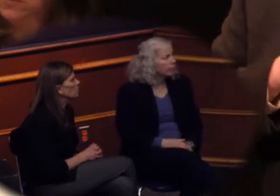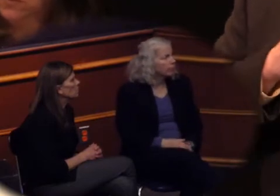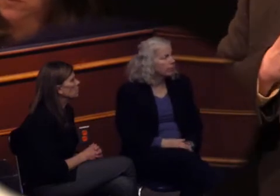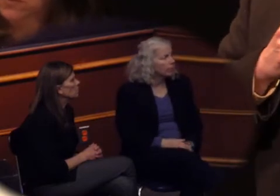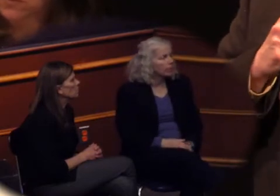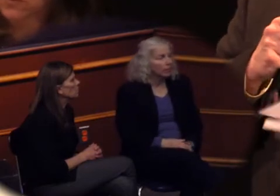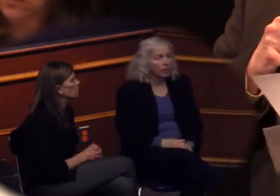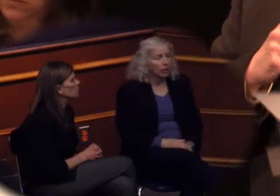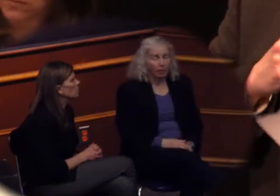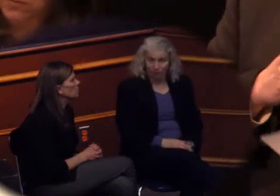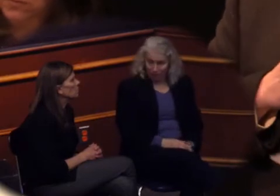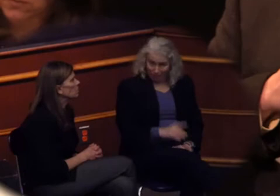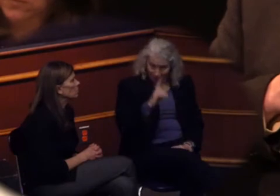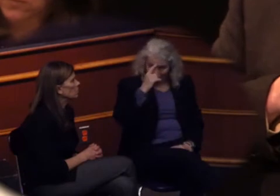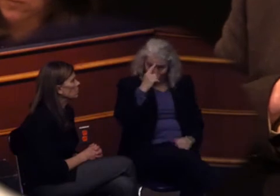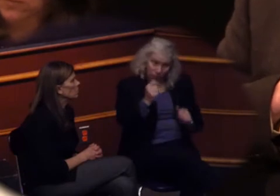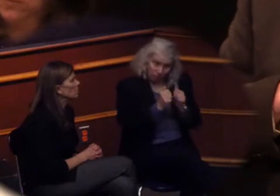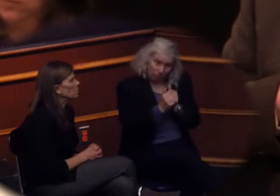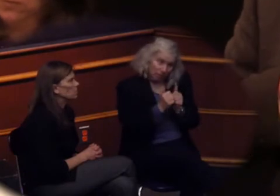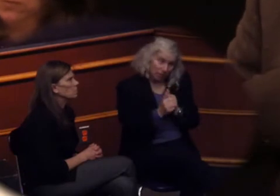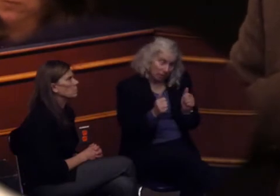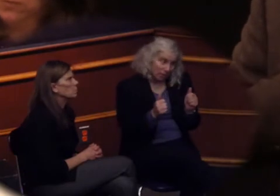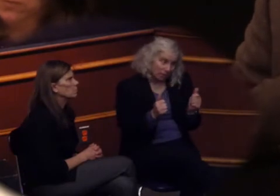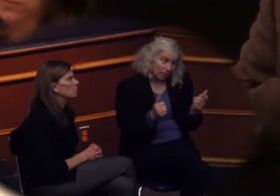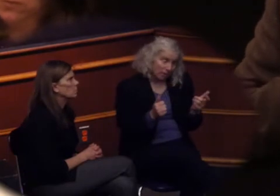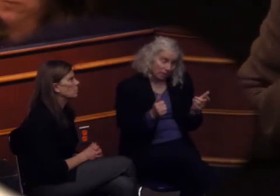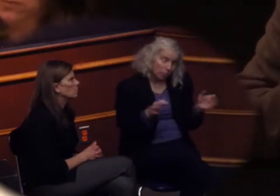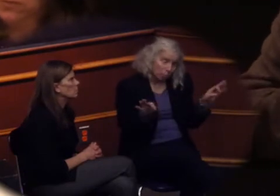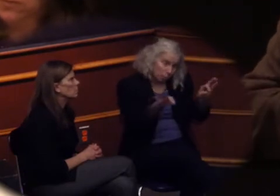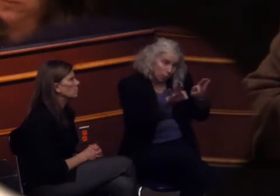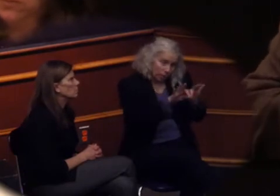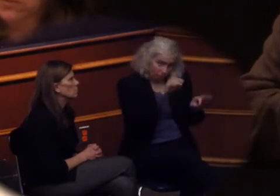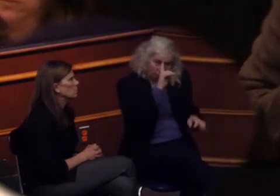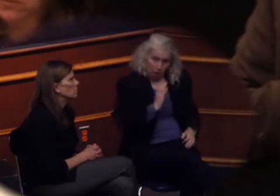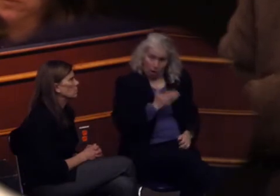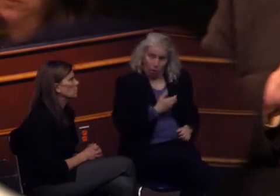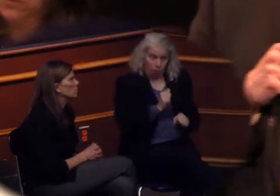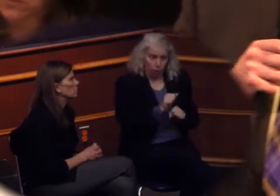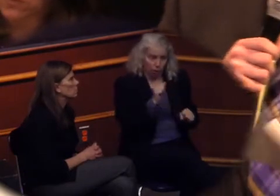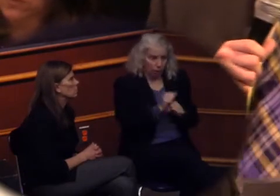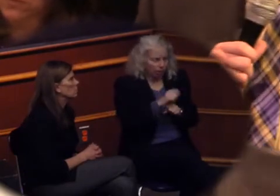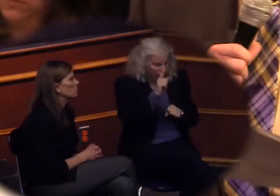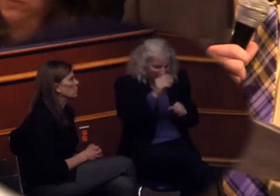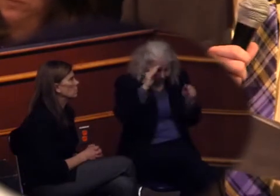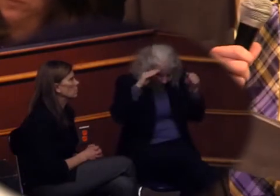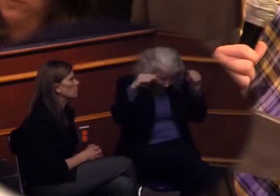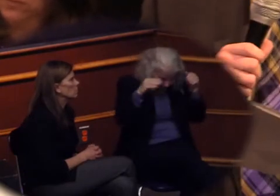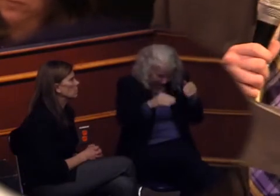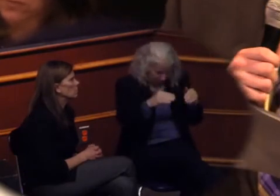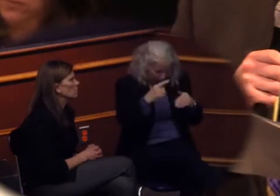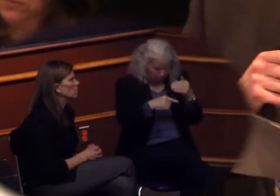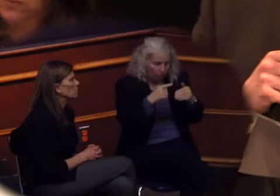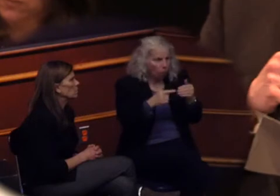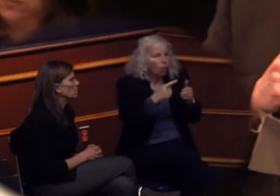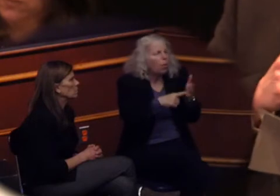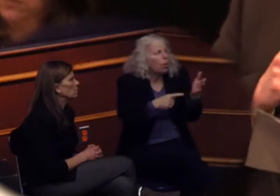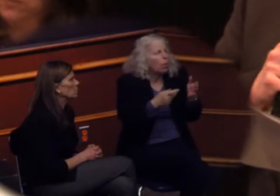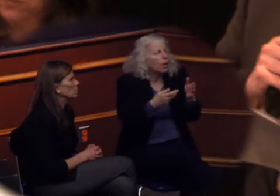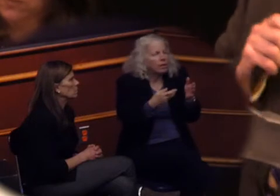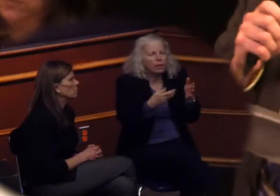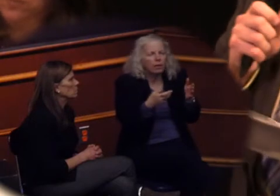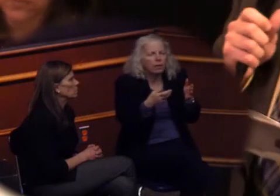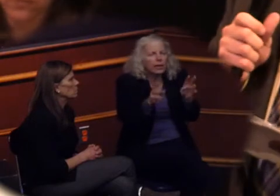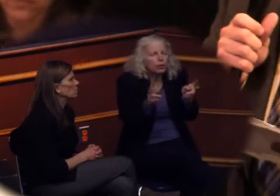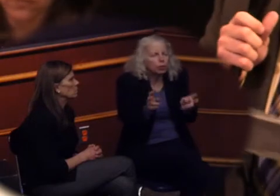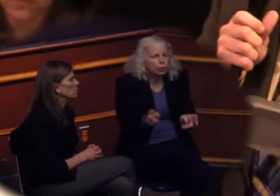The governor's race this year is extremely important to our work. We must focus on the issues and point to the facts of what